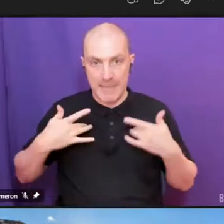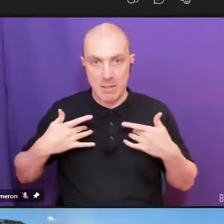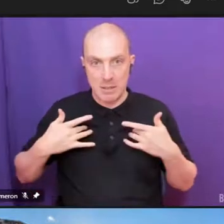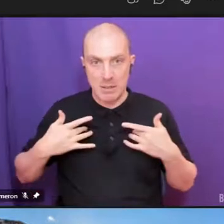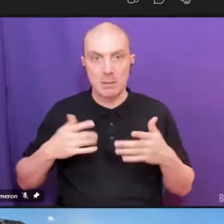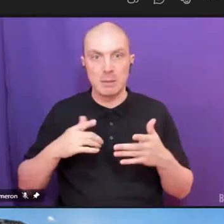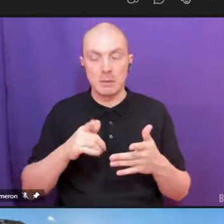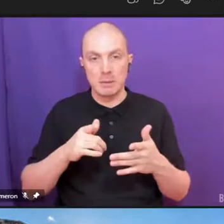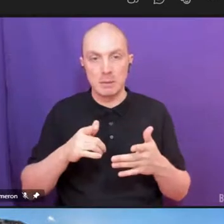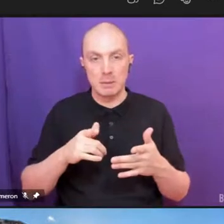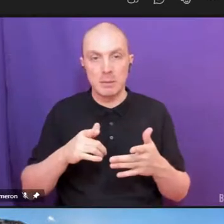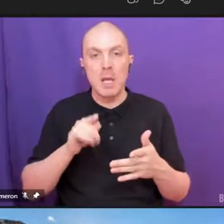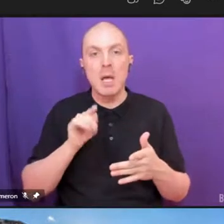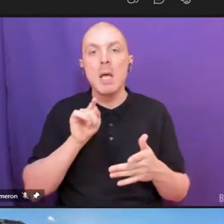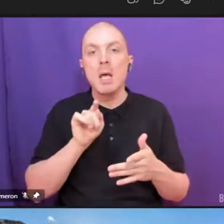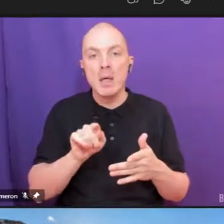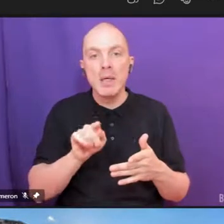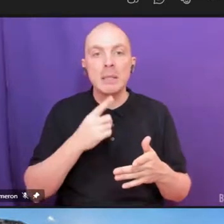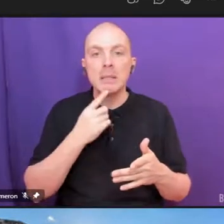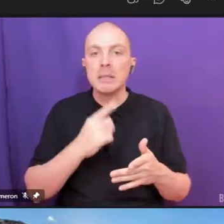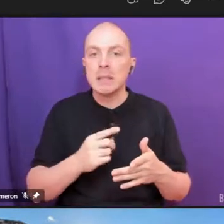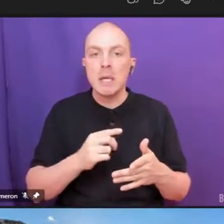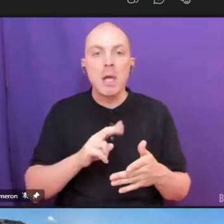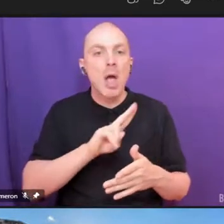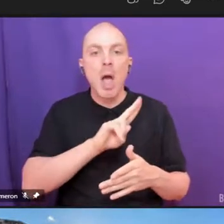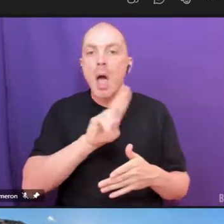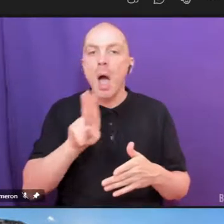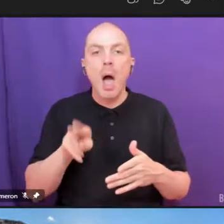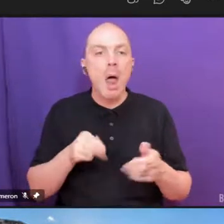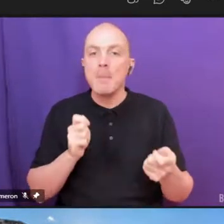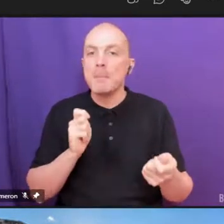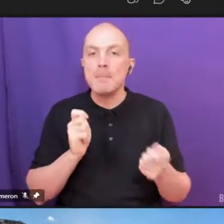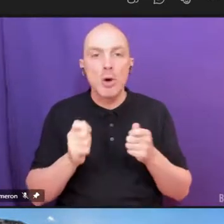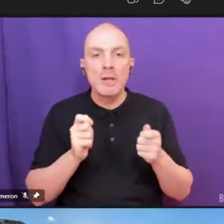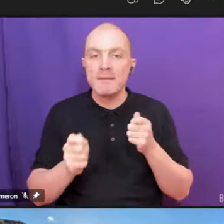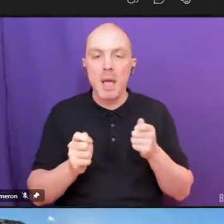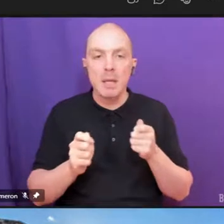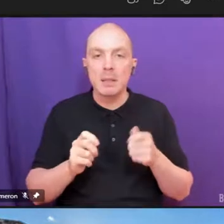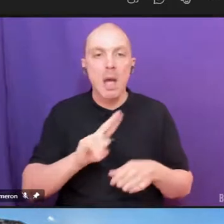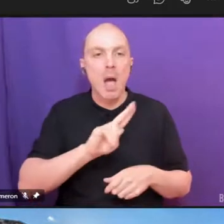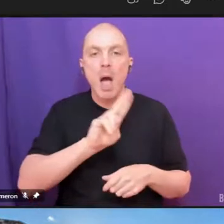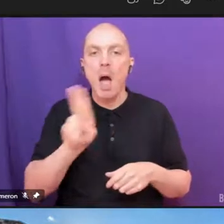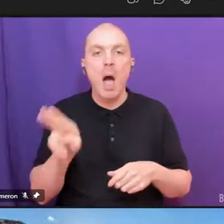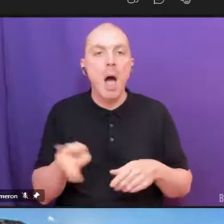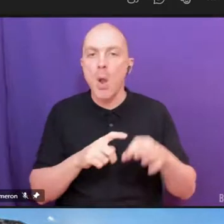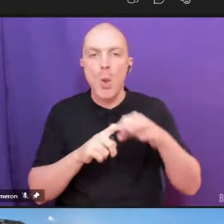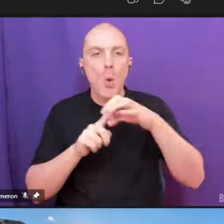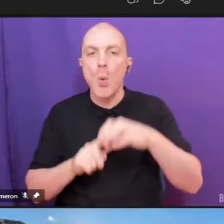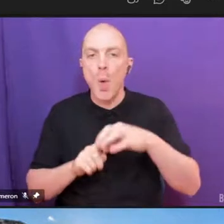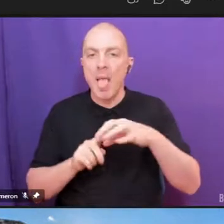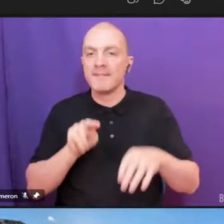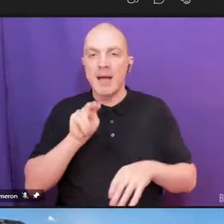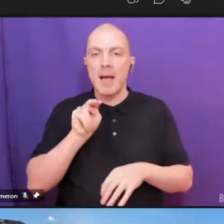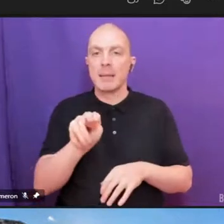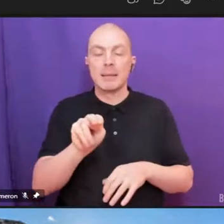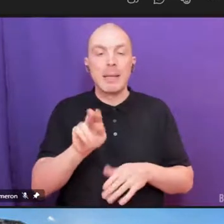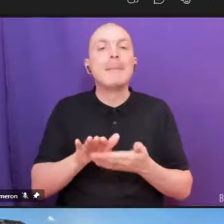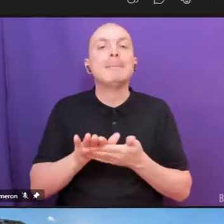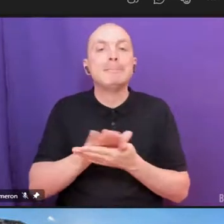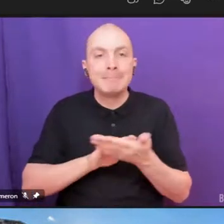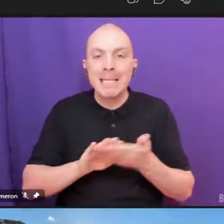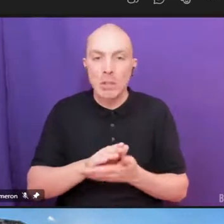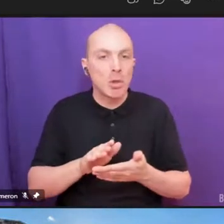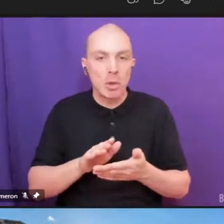are what we call unmodified or unqualified. So that means that we feel that the accounts represent a true and fair view